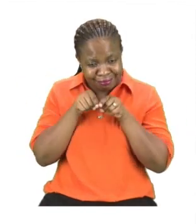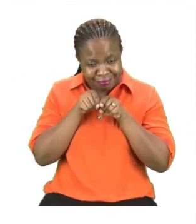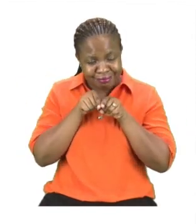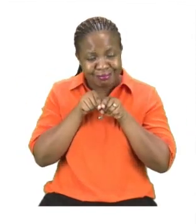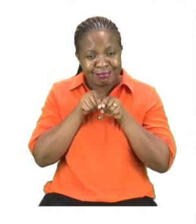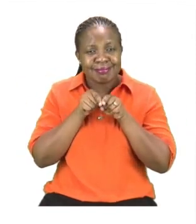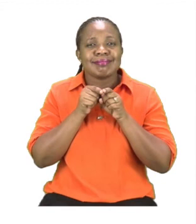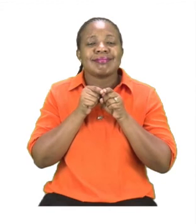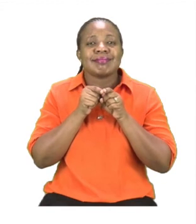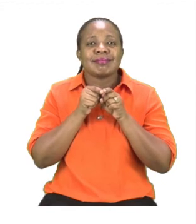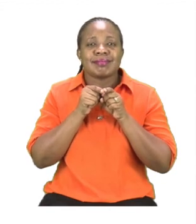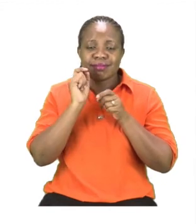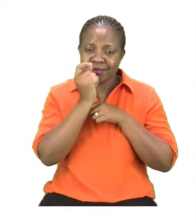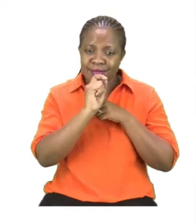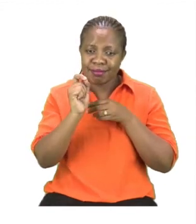number 1.